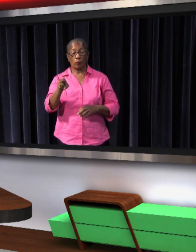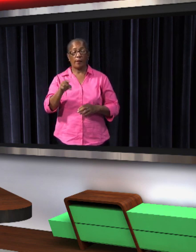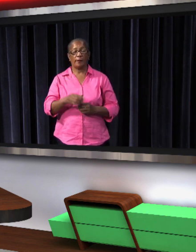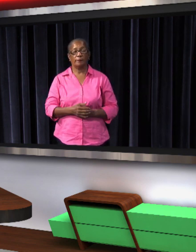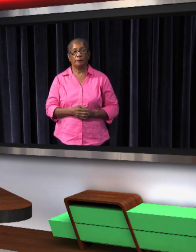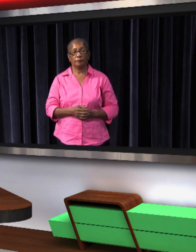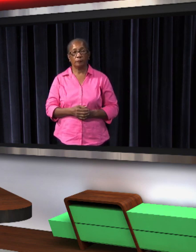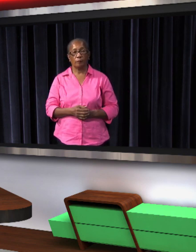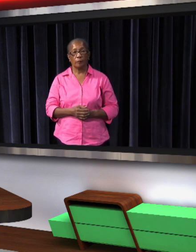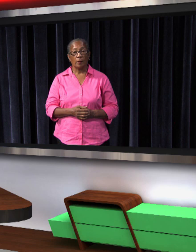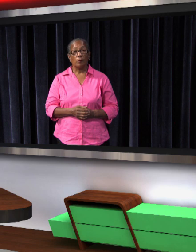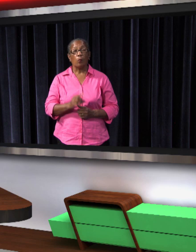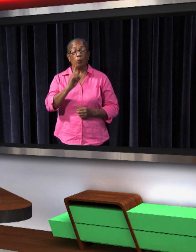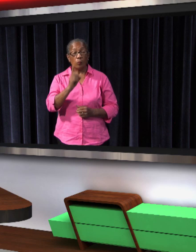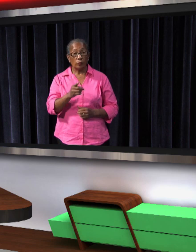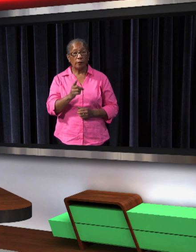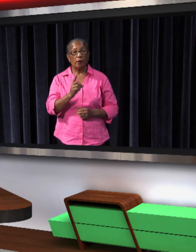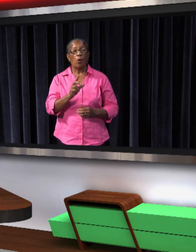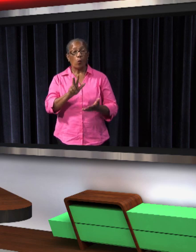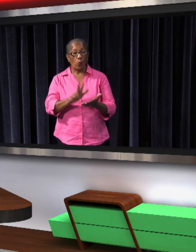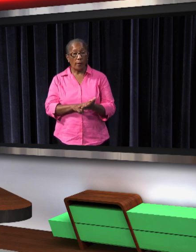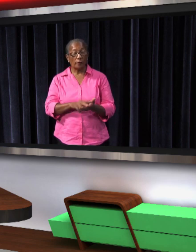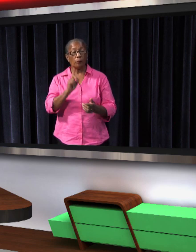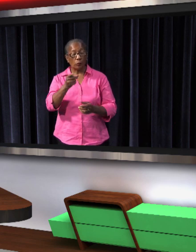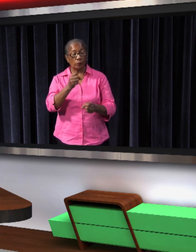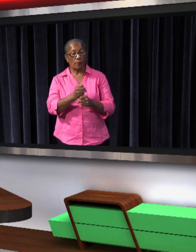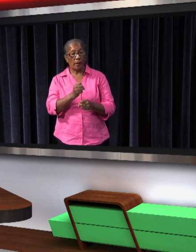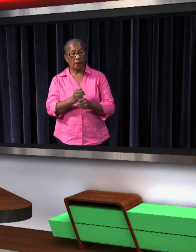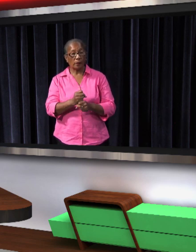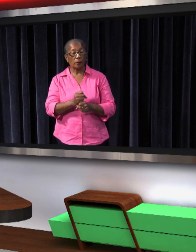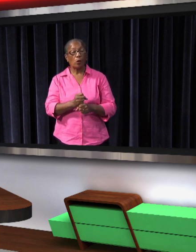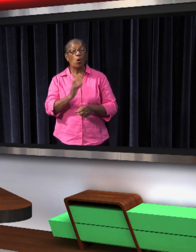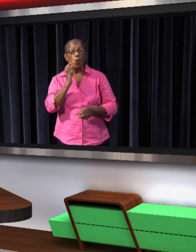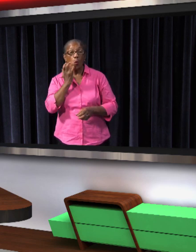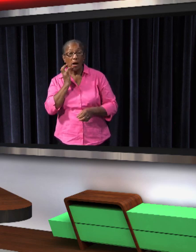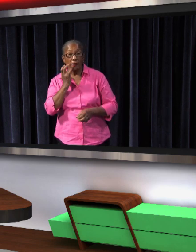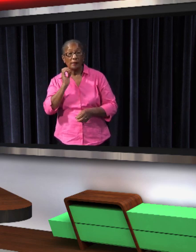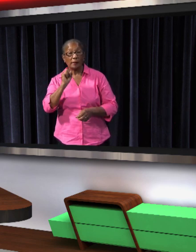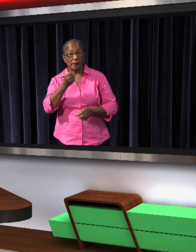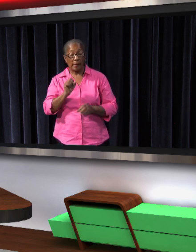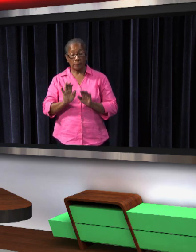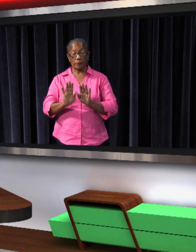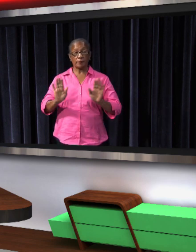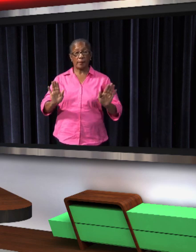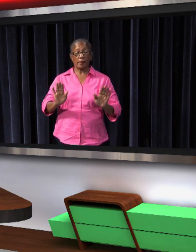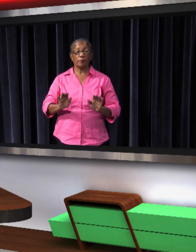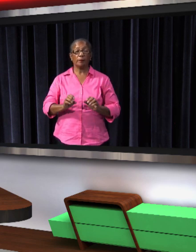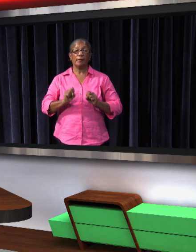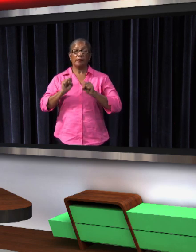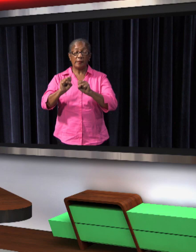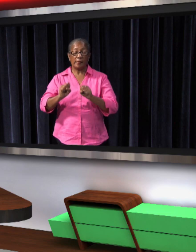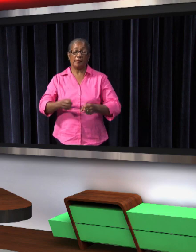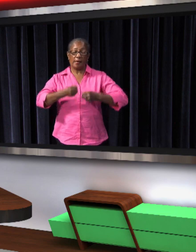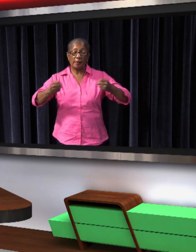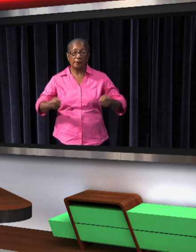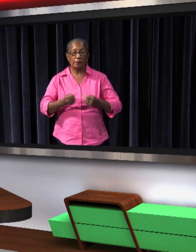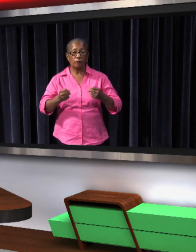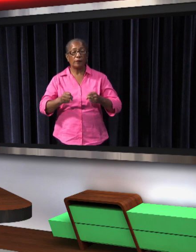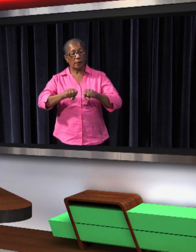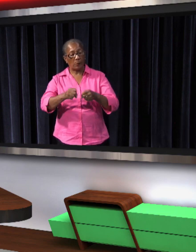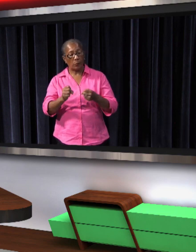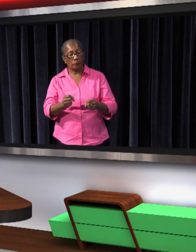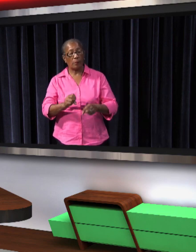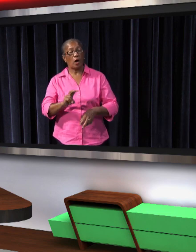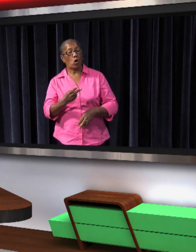Verwey. It is imperative that laws are made to protect our water resources against activities that damage